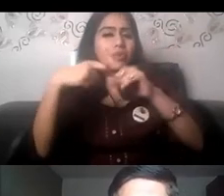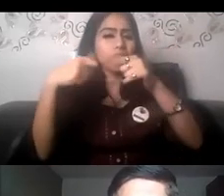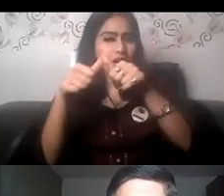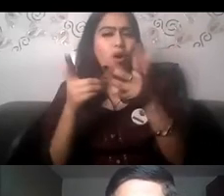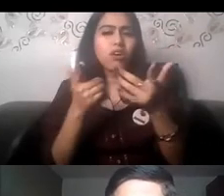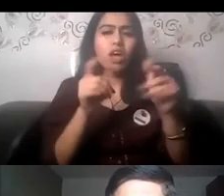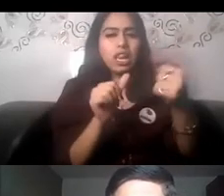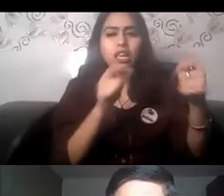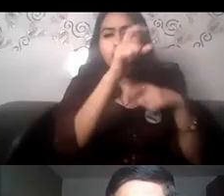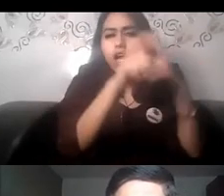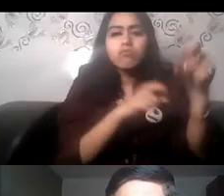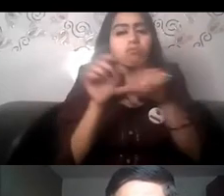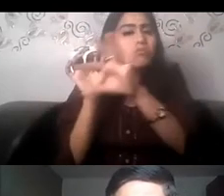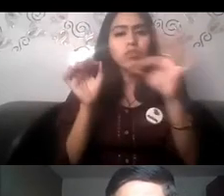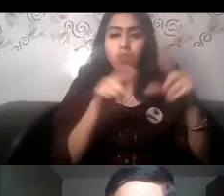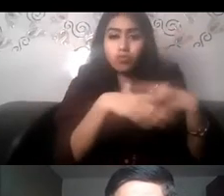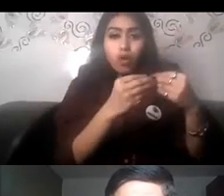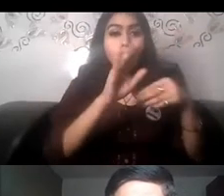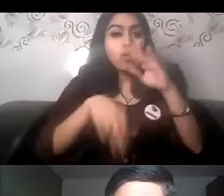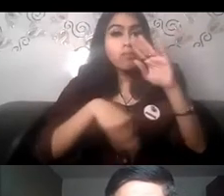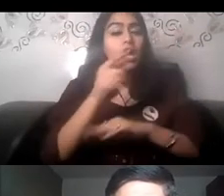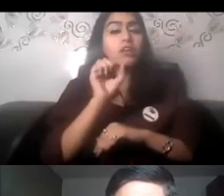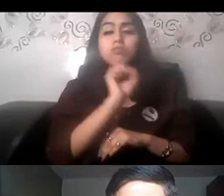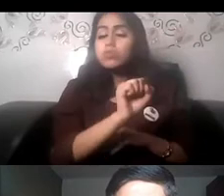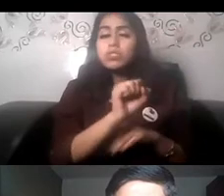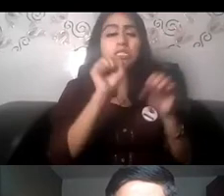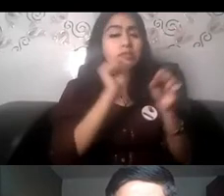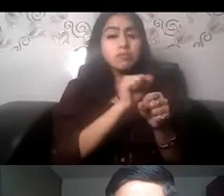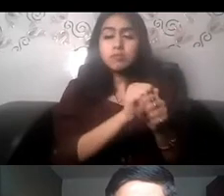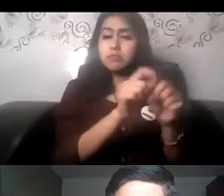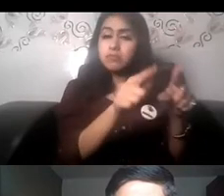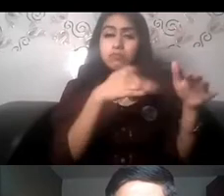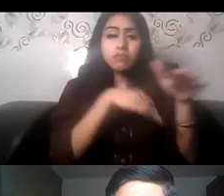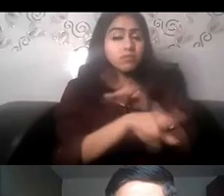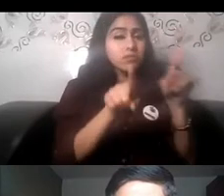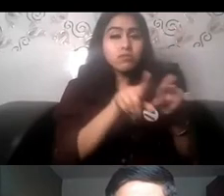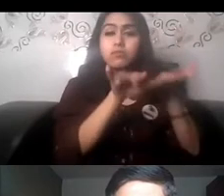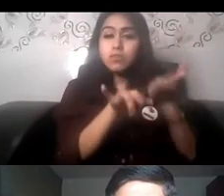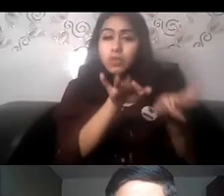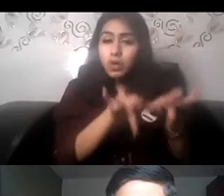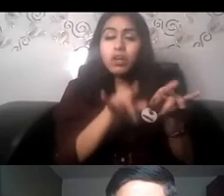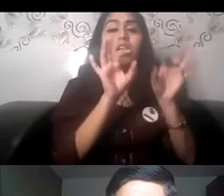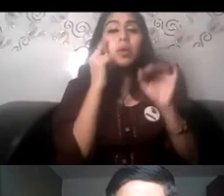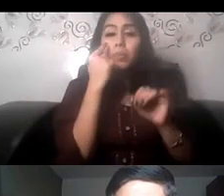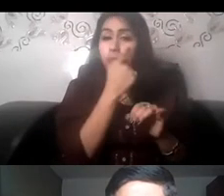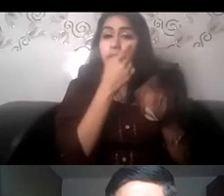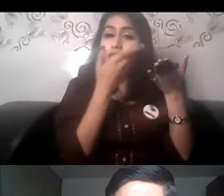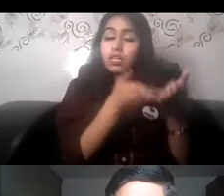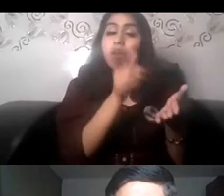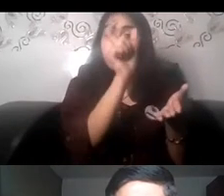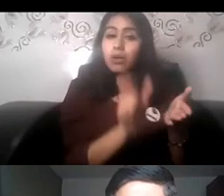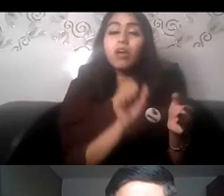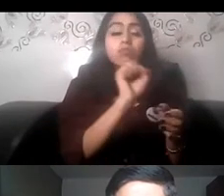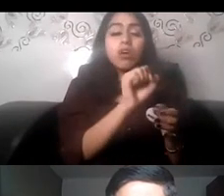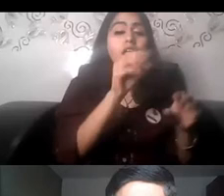then it was, remember, you told me, and then these people were working on the computer. They were blind people and just were putting